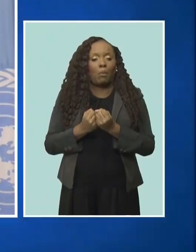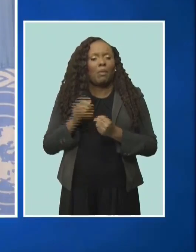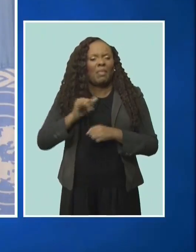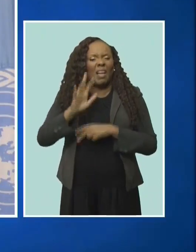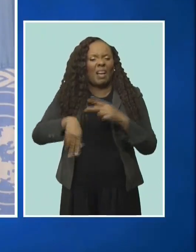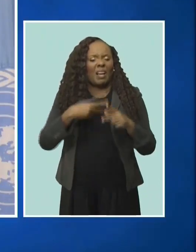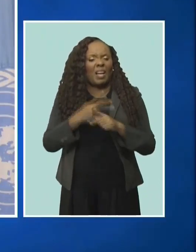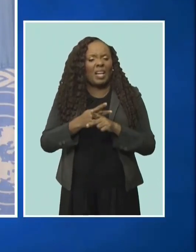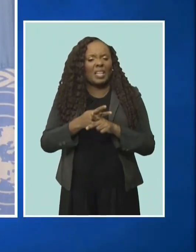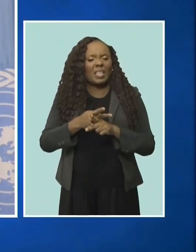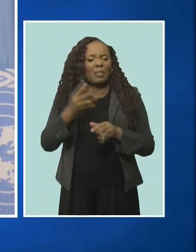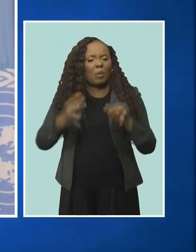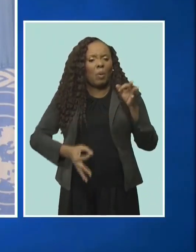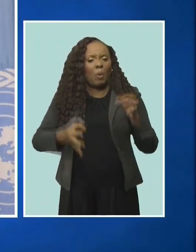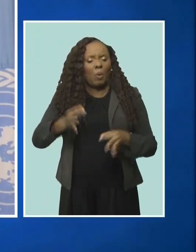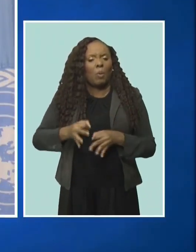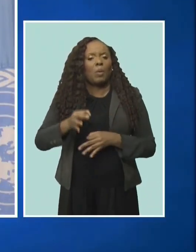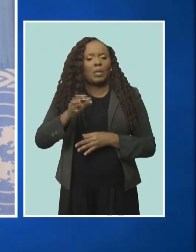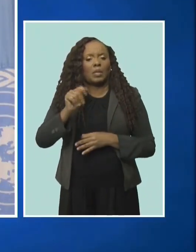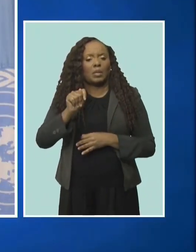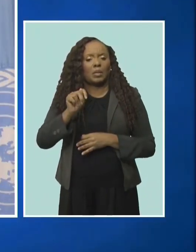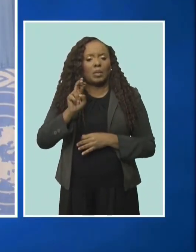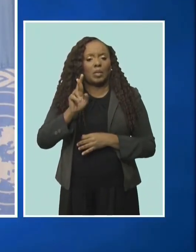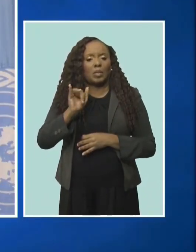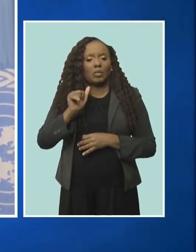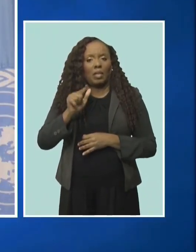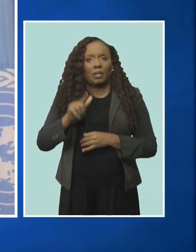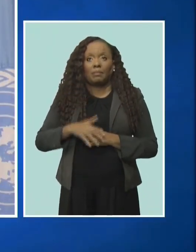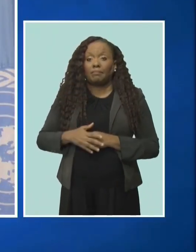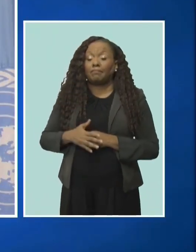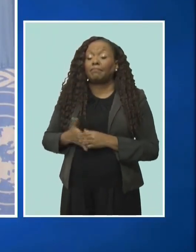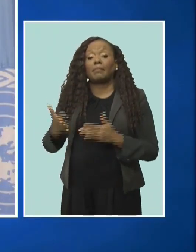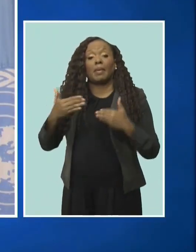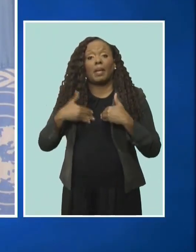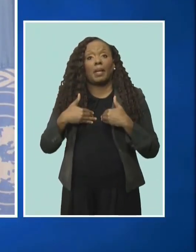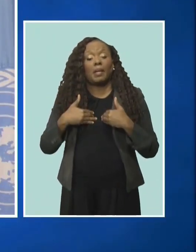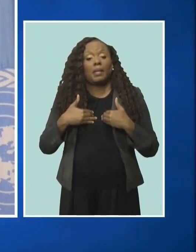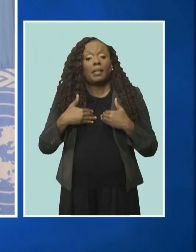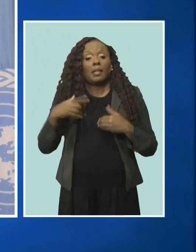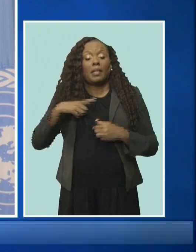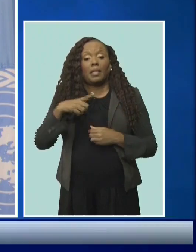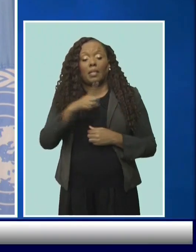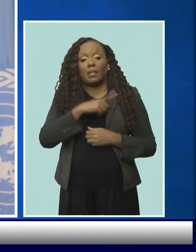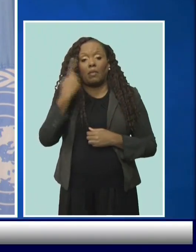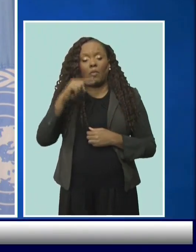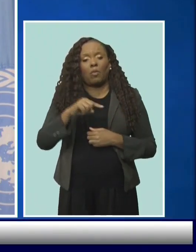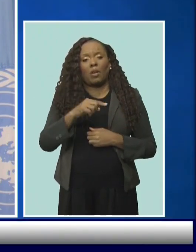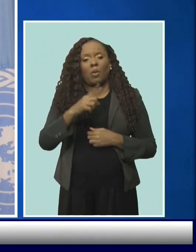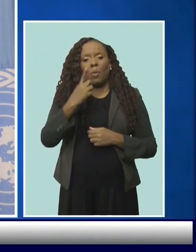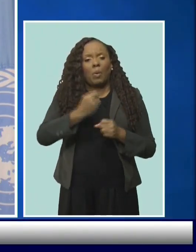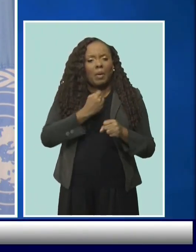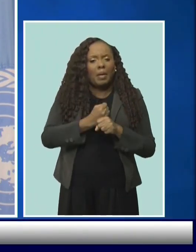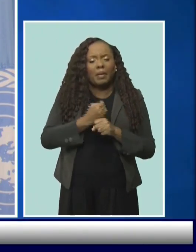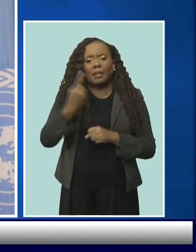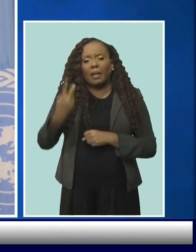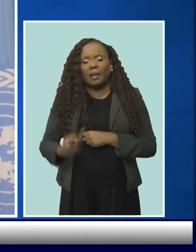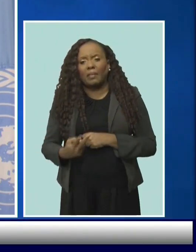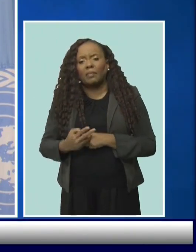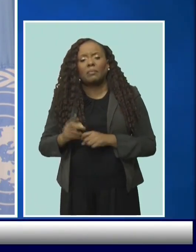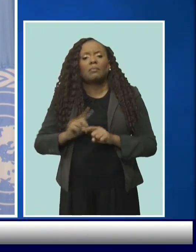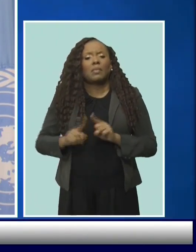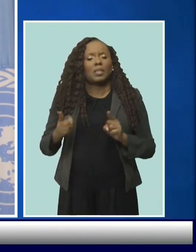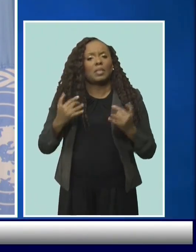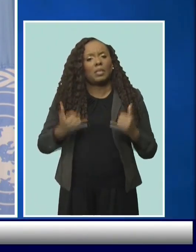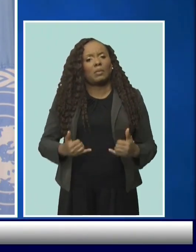So while we've had that legislation now for a year and a half, we haven't had any judge-alone trials. But the point is that we have a roadmap to